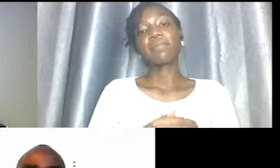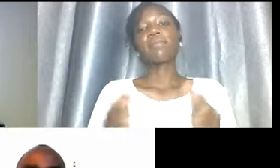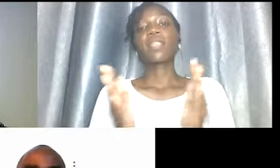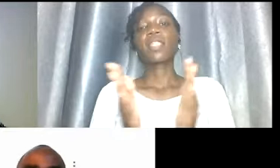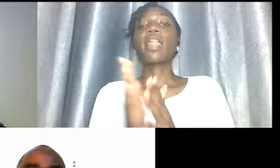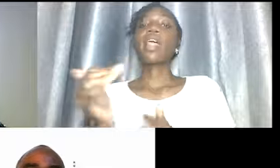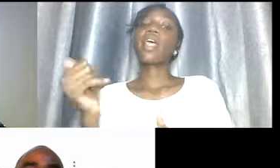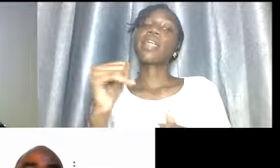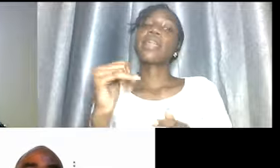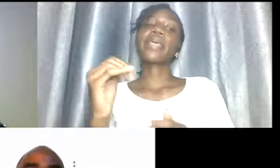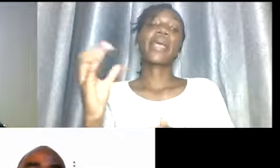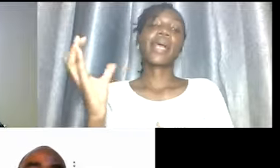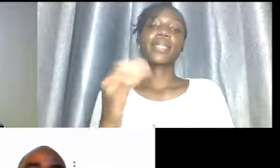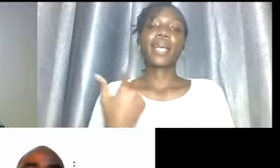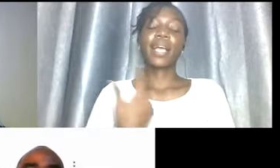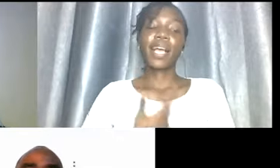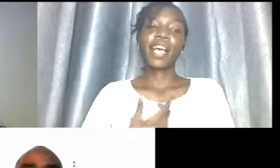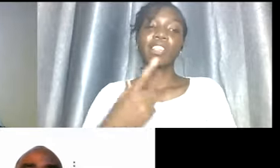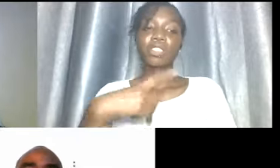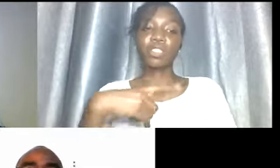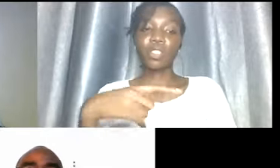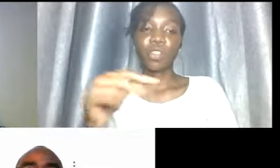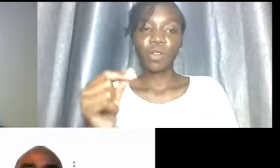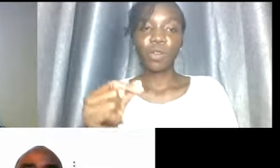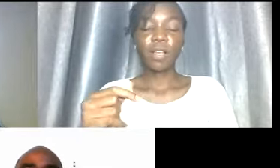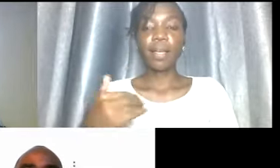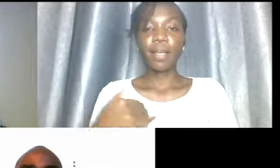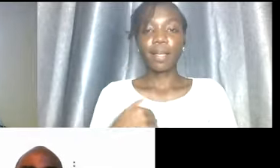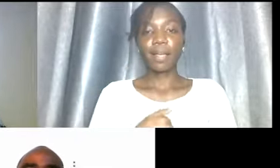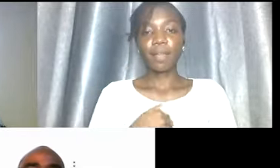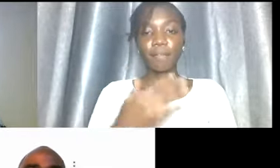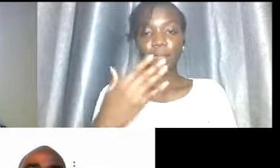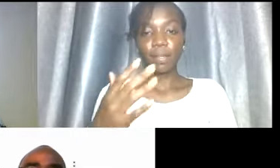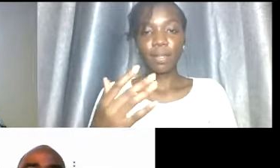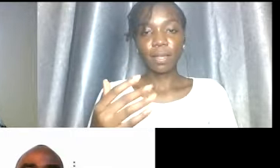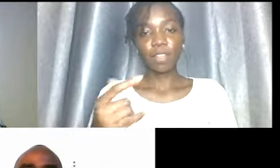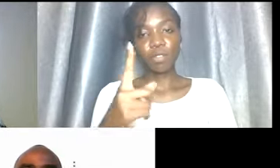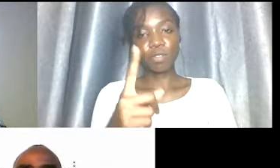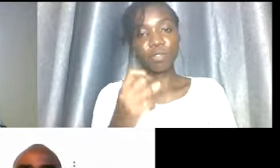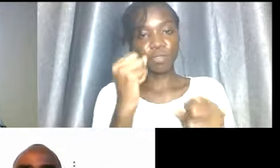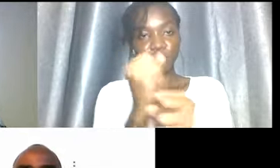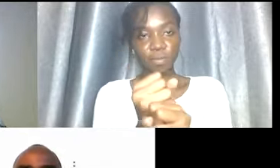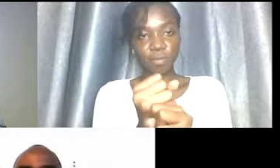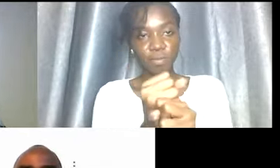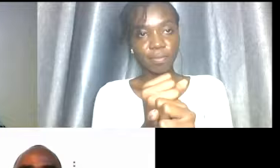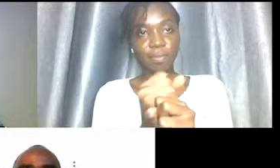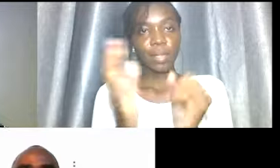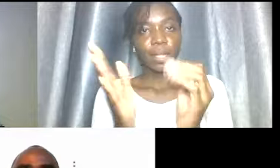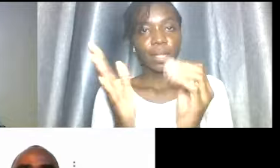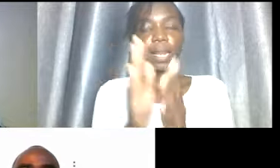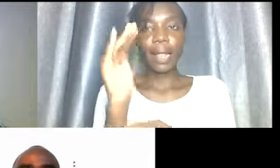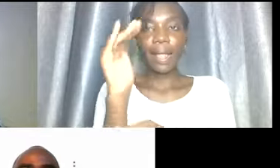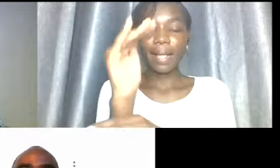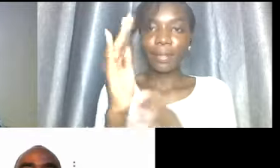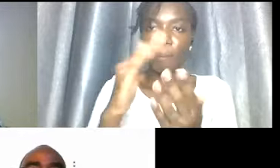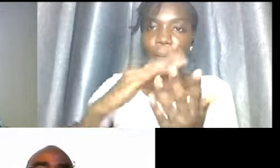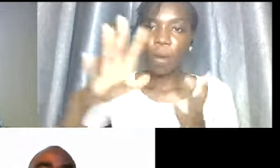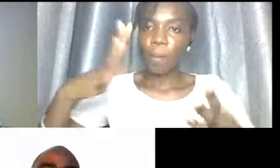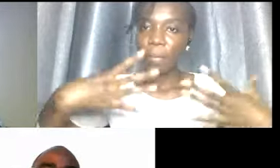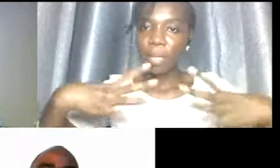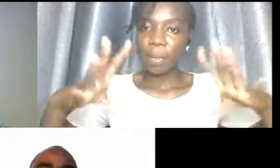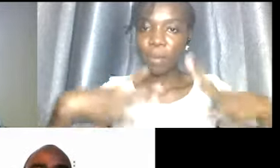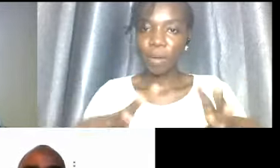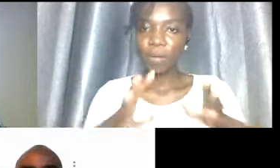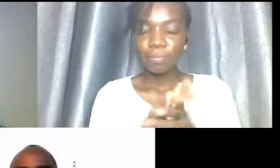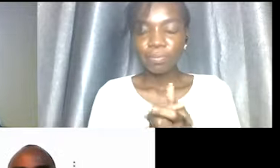go in, because the public service tends to employ the vast majority of persons. So public